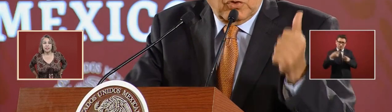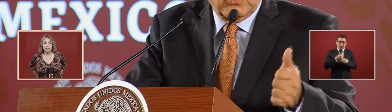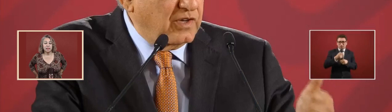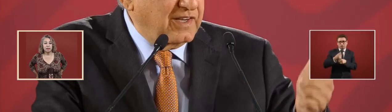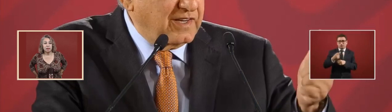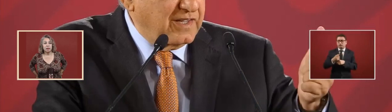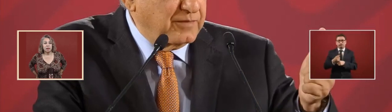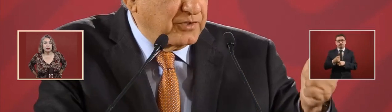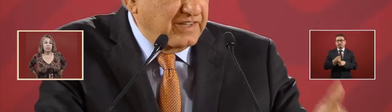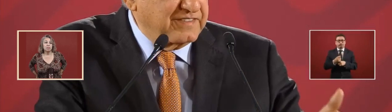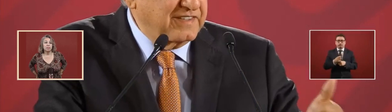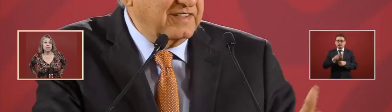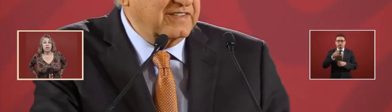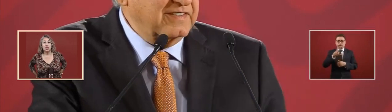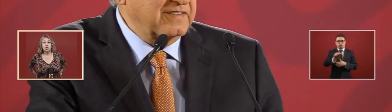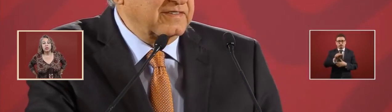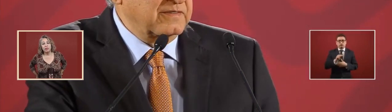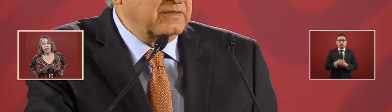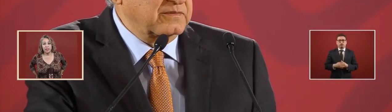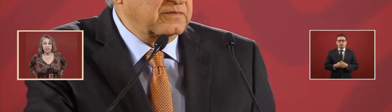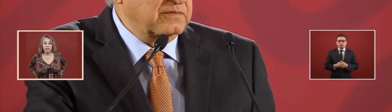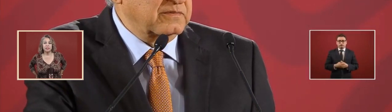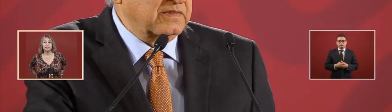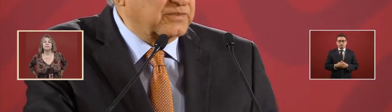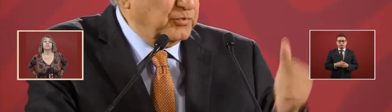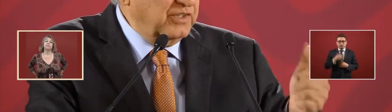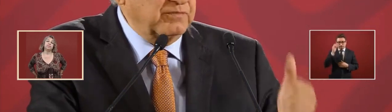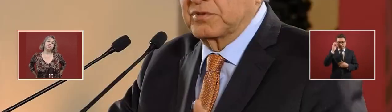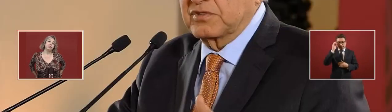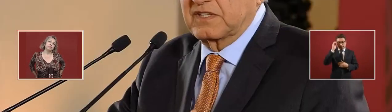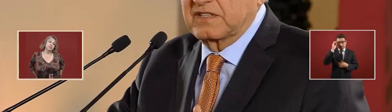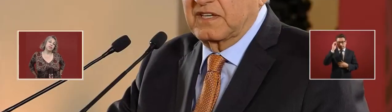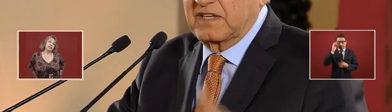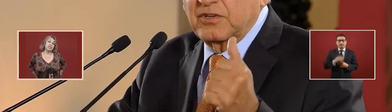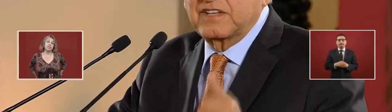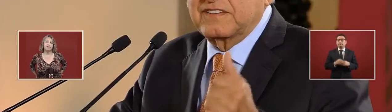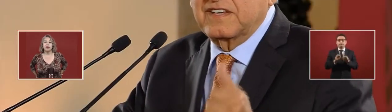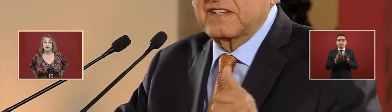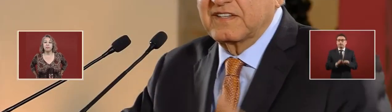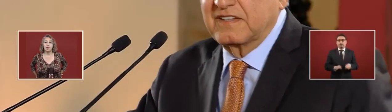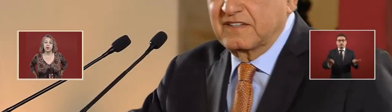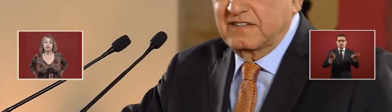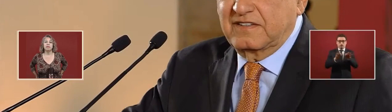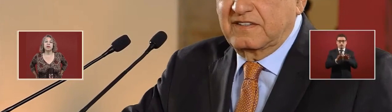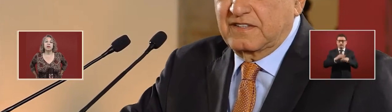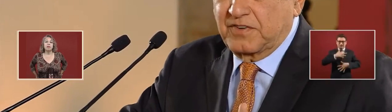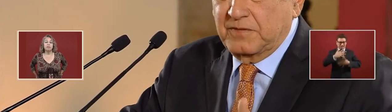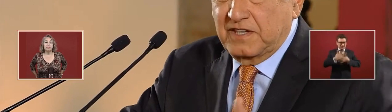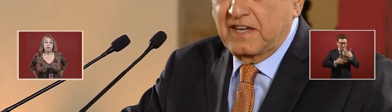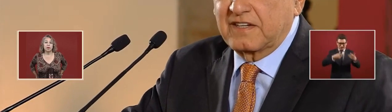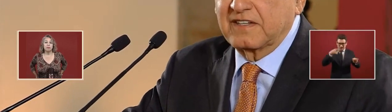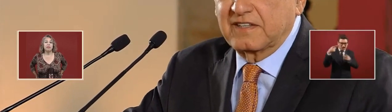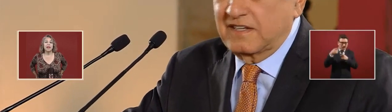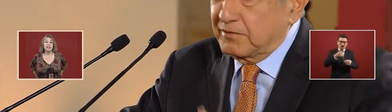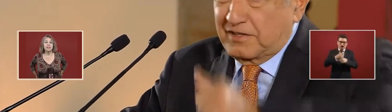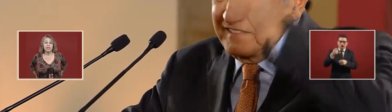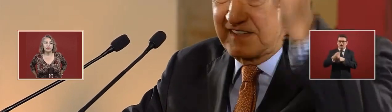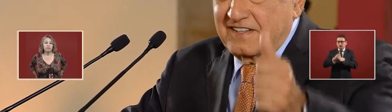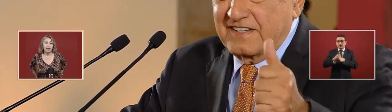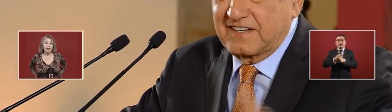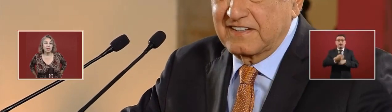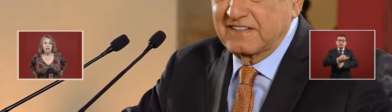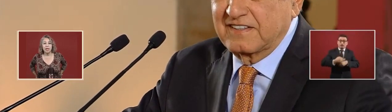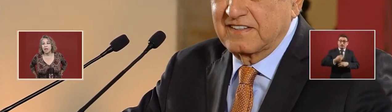violence. No a la violencia. No to violence. Es muy importante. This is very important. Interfamiliar, violence